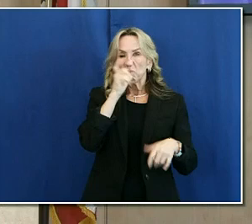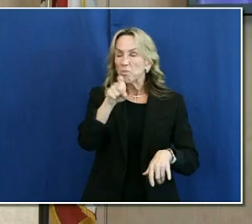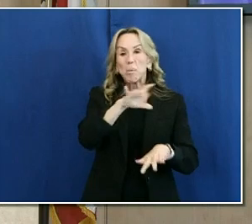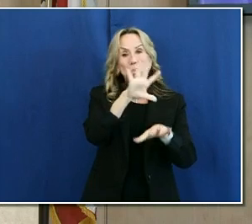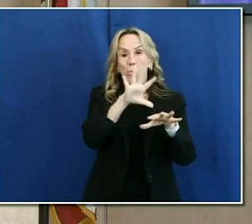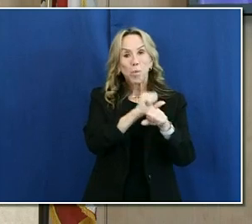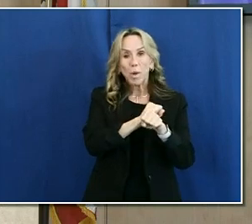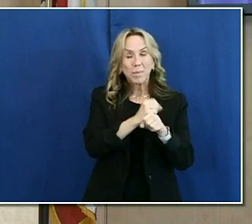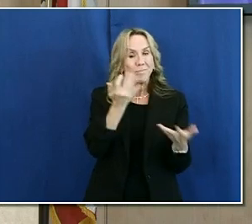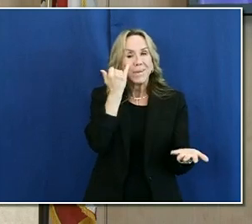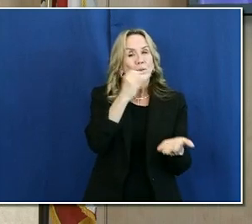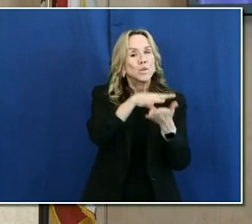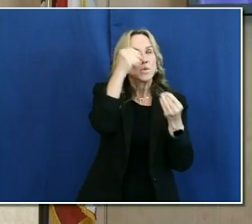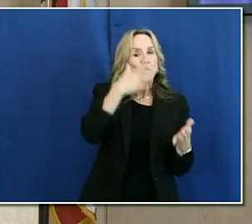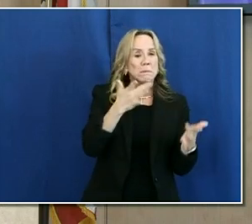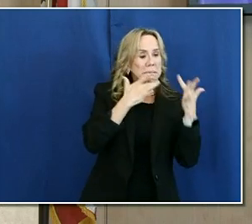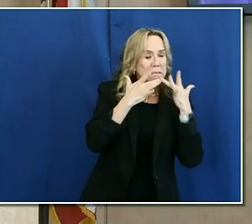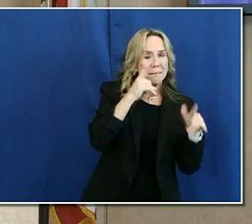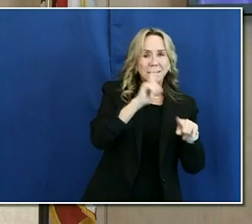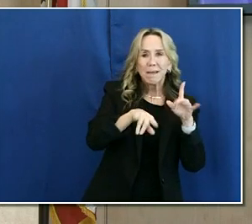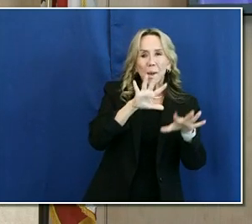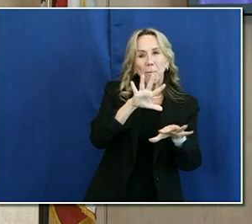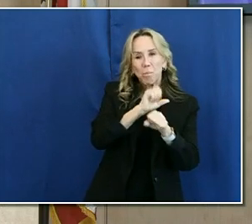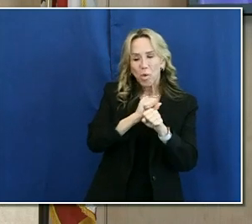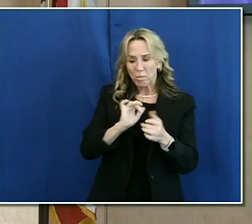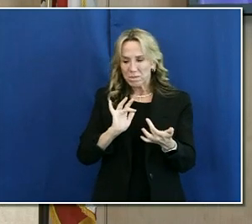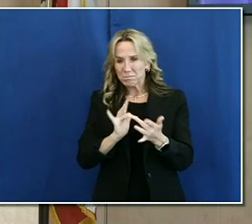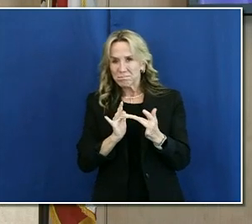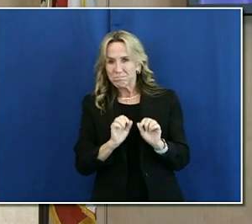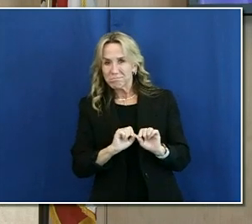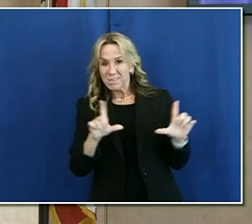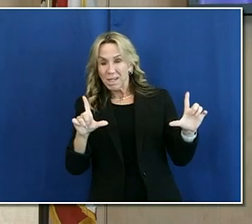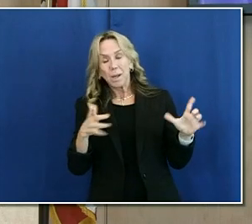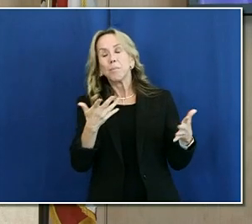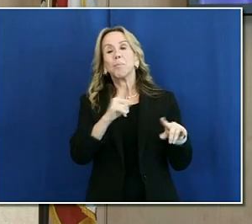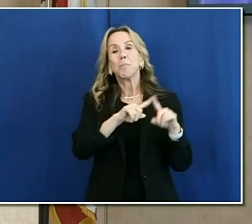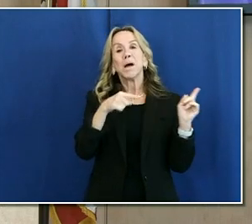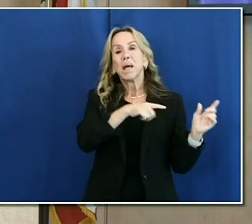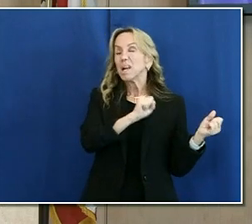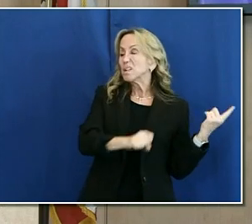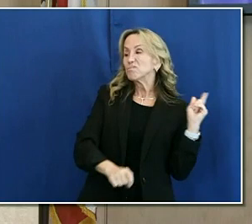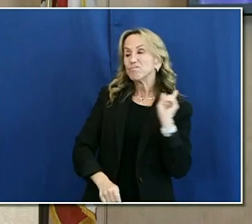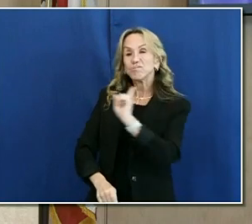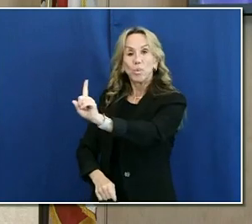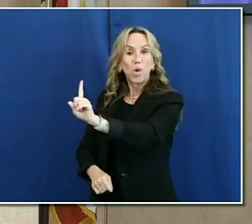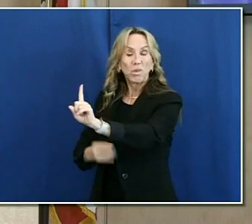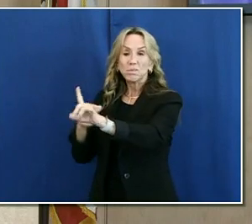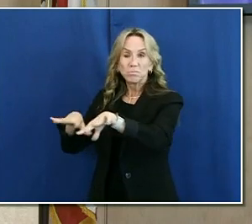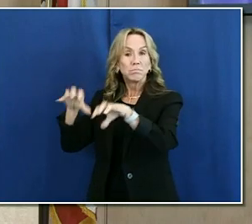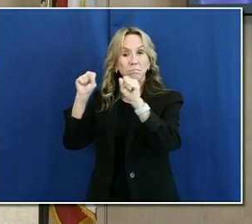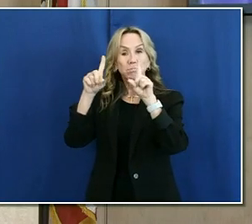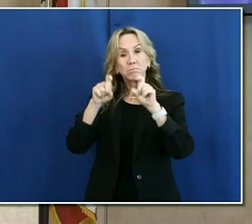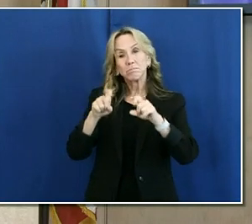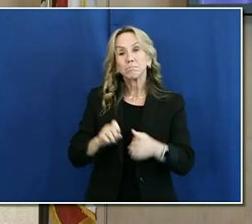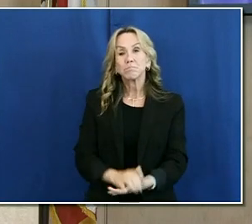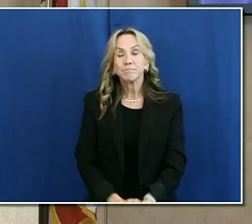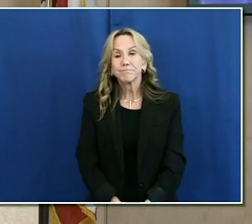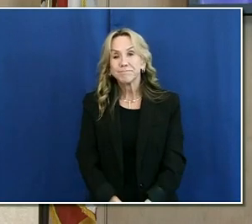who can't get an appointment directly online, which they should be able to now, by just simply walking